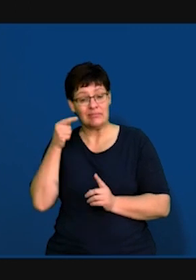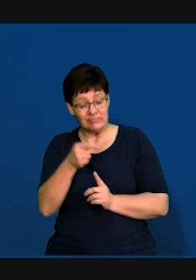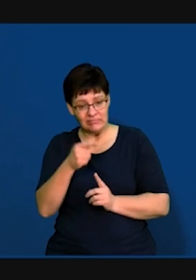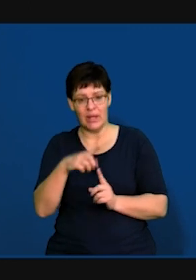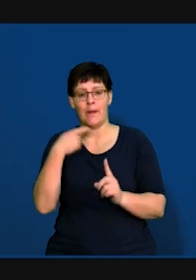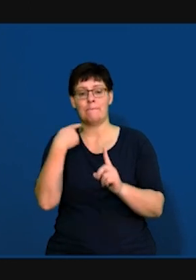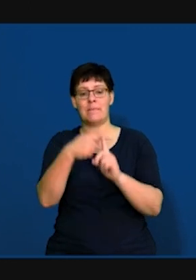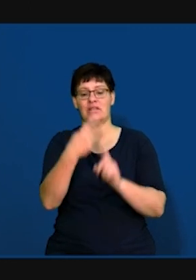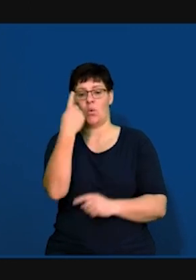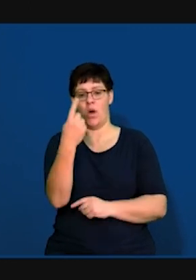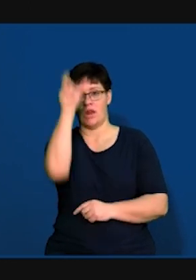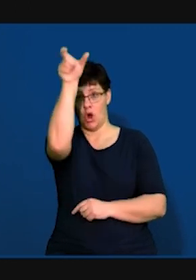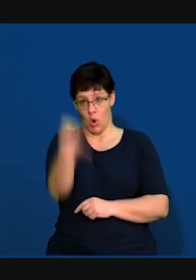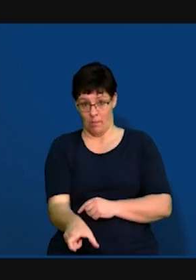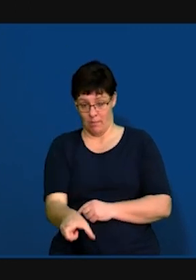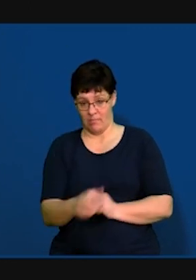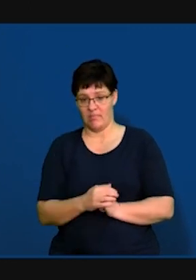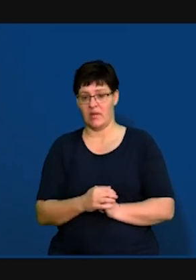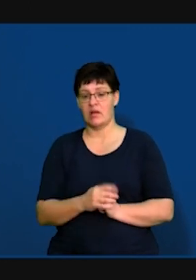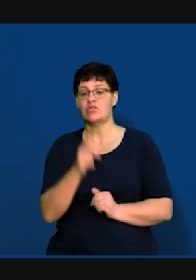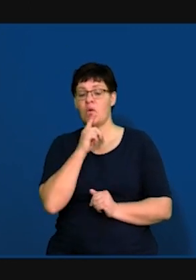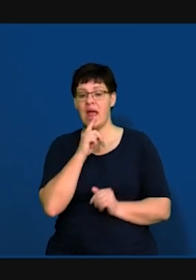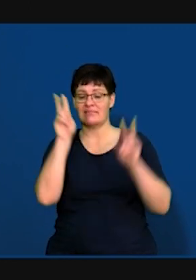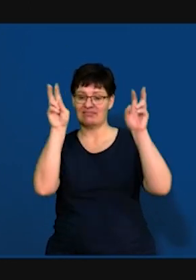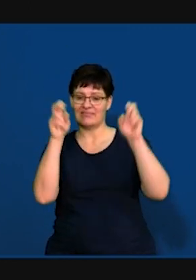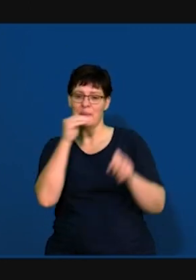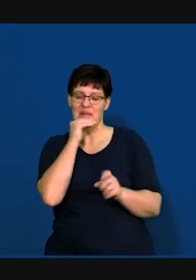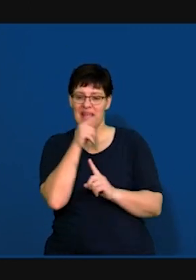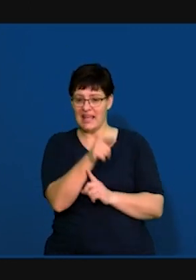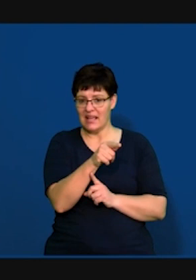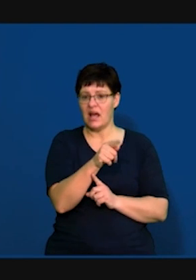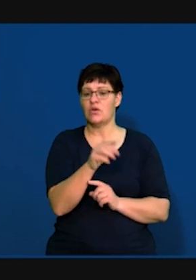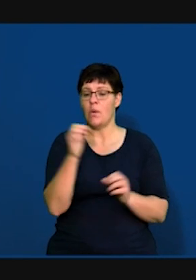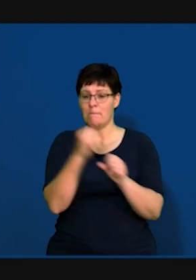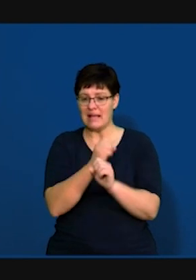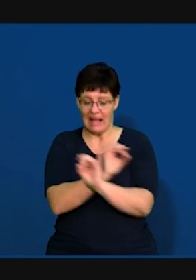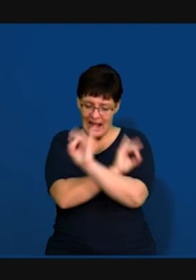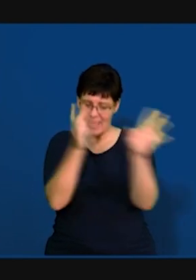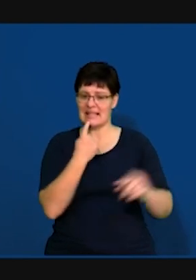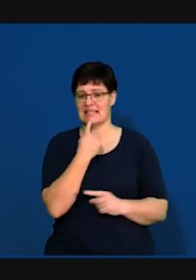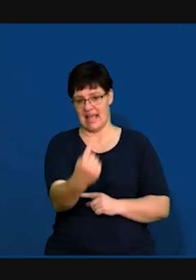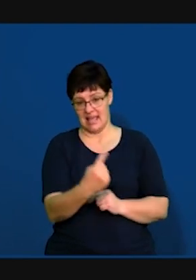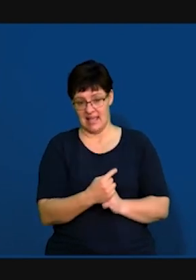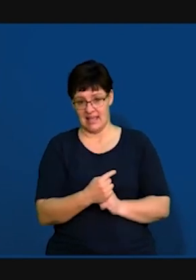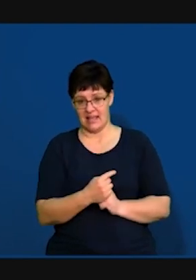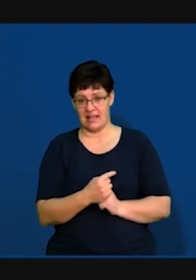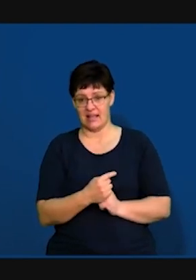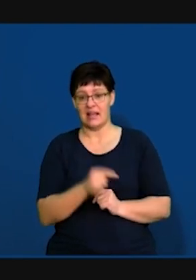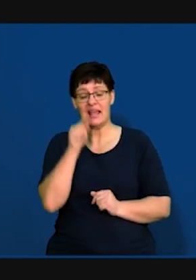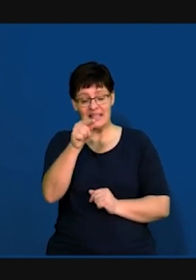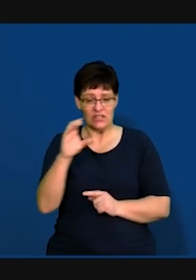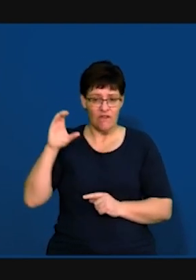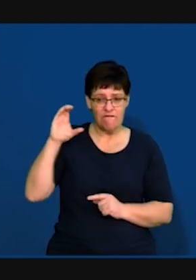+1 coulomb. Take note of that. So in the definition of electric field at a point, you need to clearly state that this is the